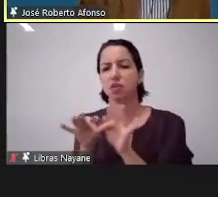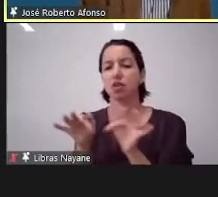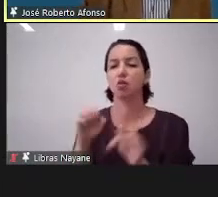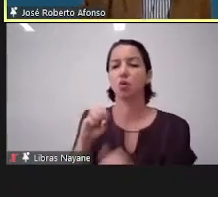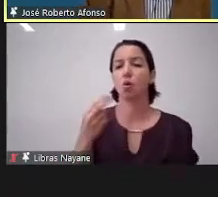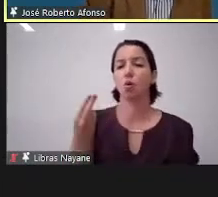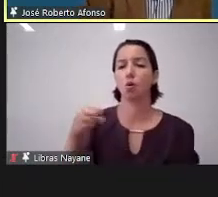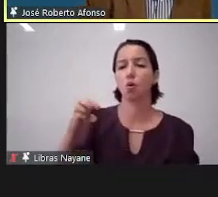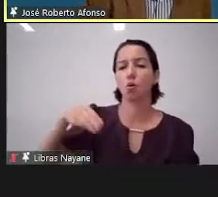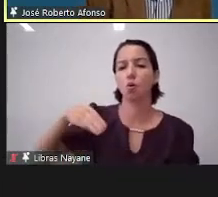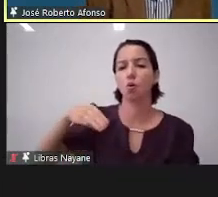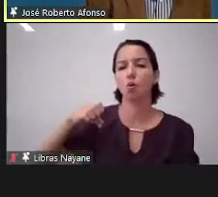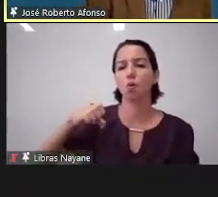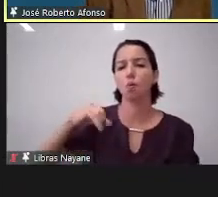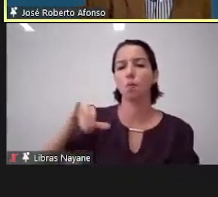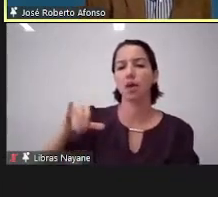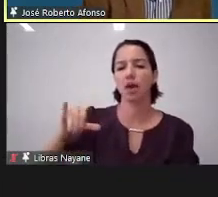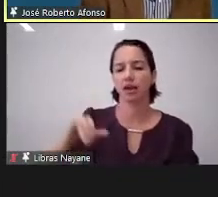companies.